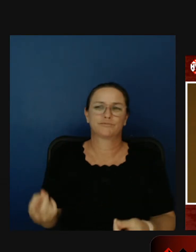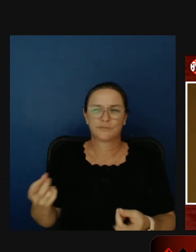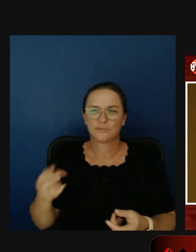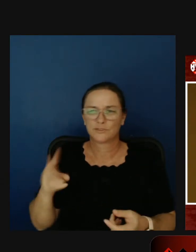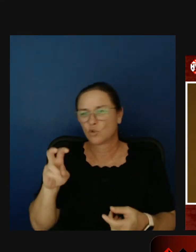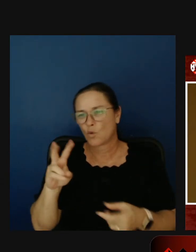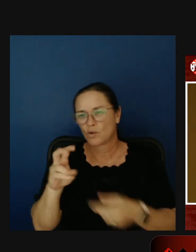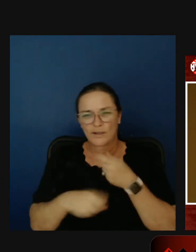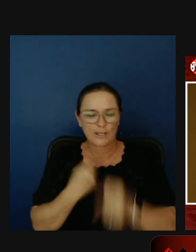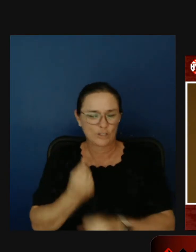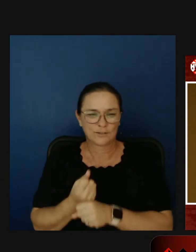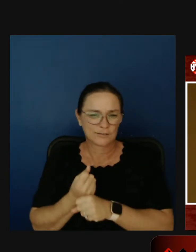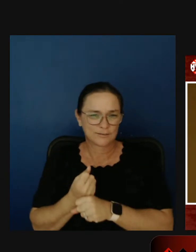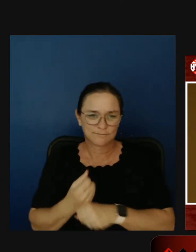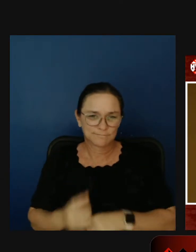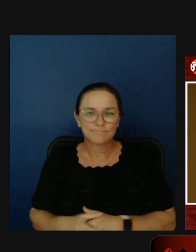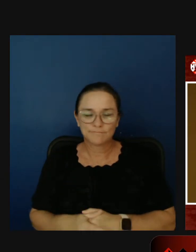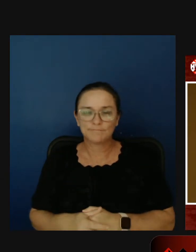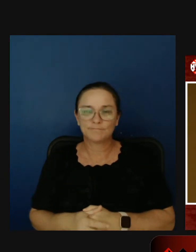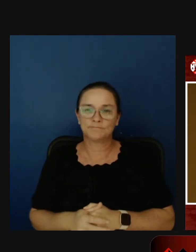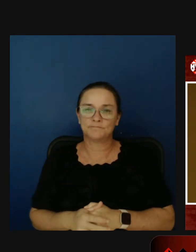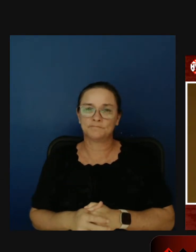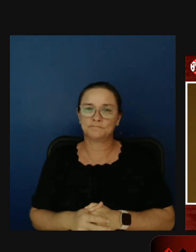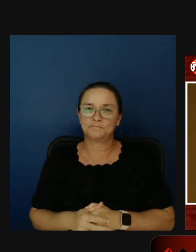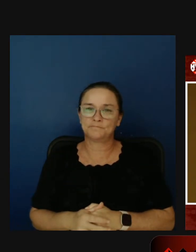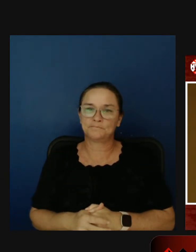very similar.